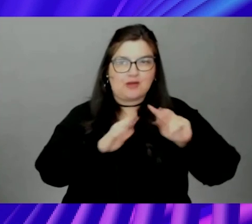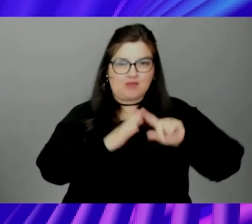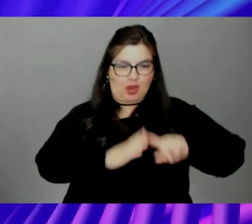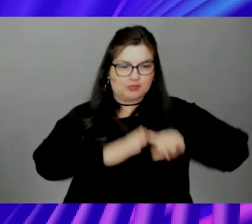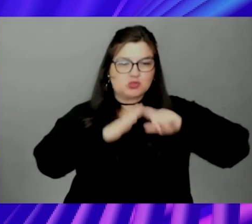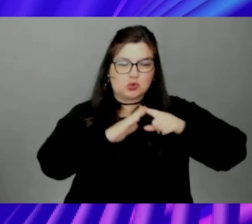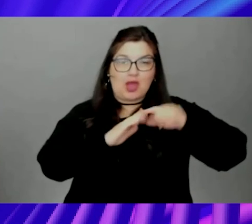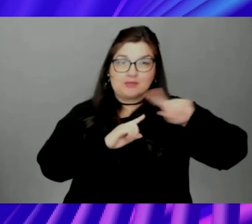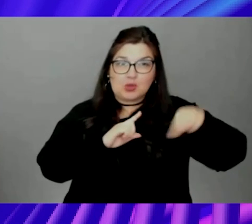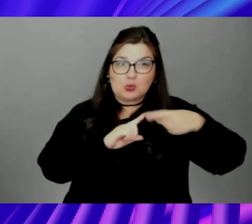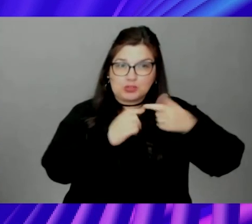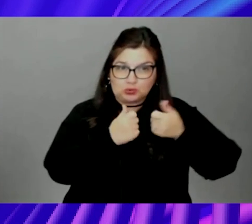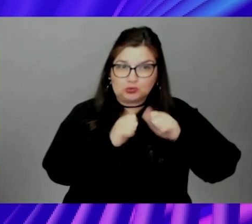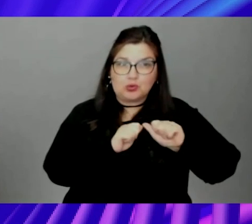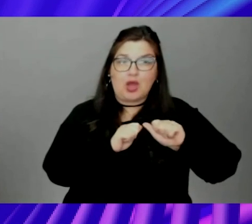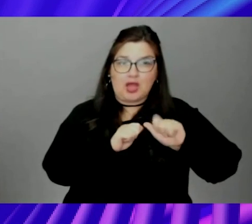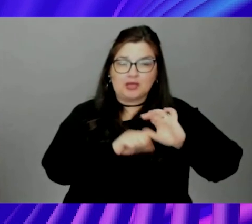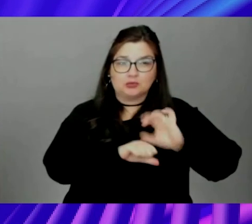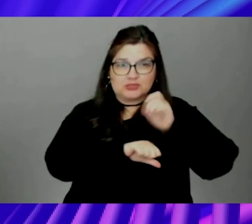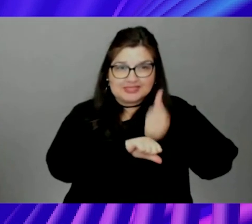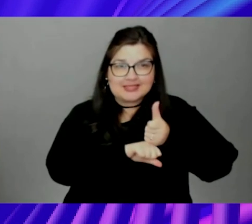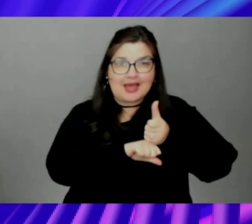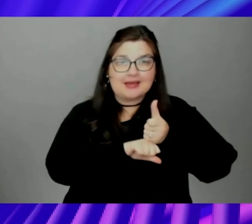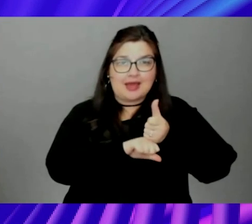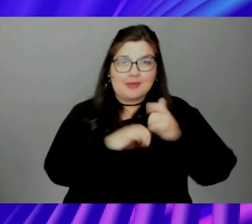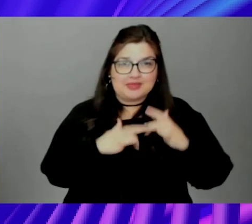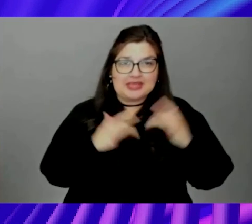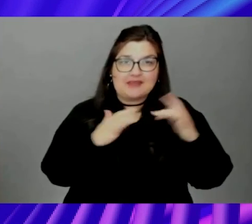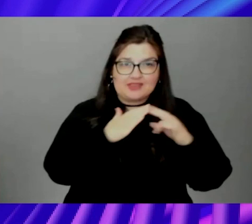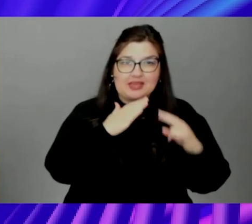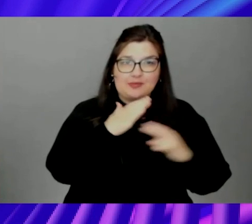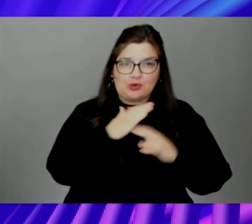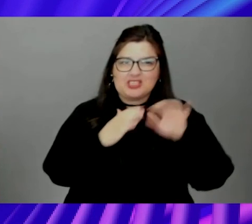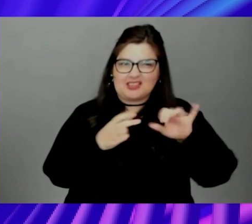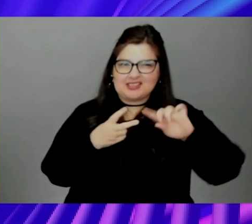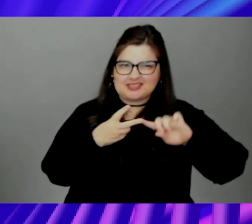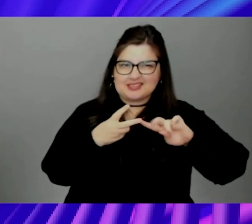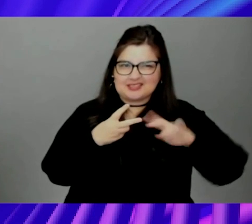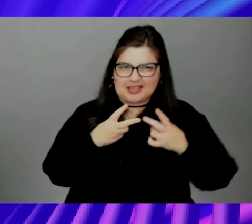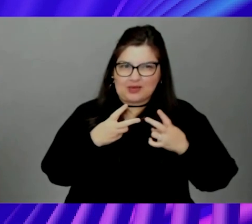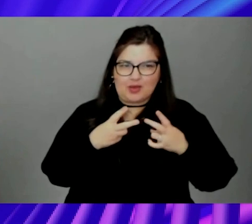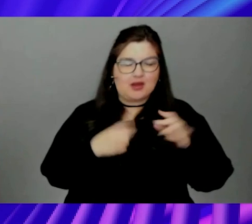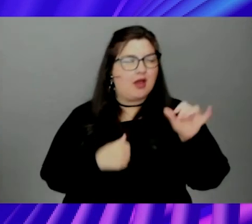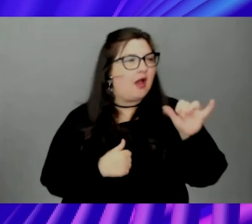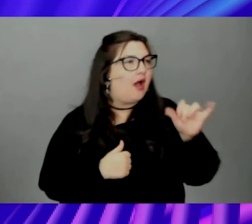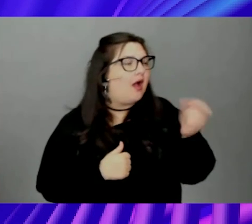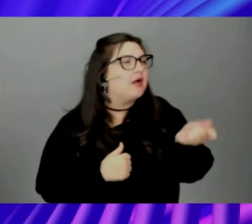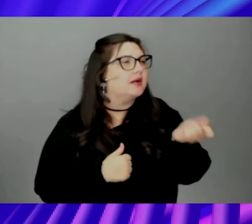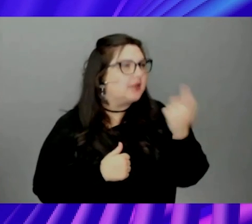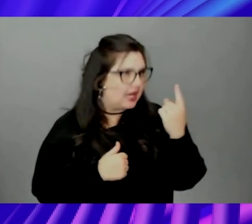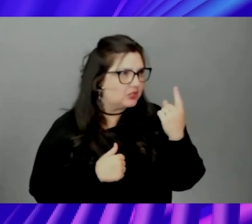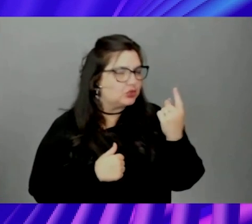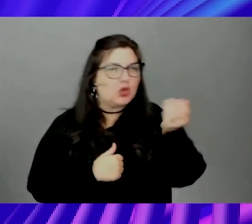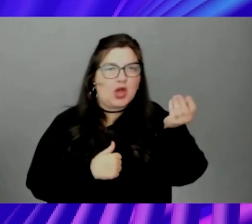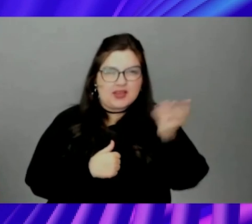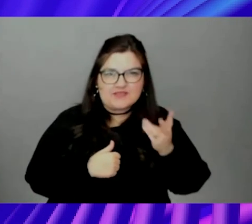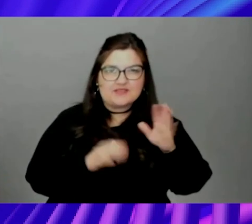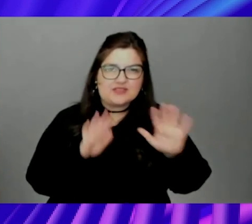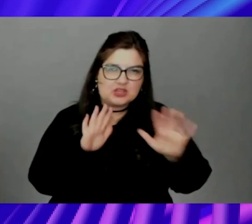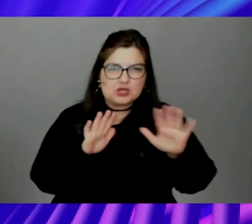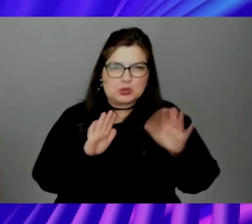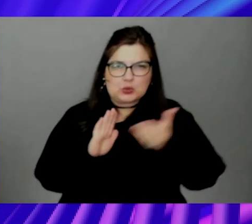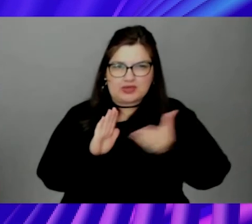event driven applications, right? So this is the second one. Got you. Yeah, so there's a couple of trade-offs and distinctions that we want to make